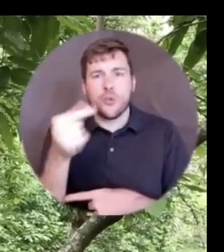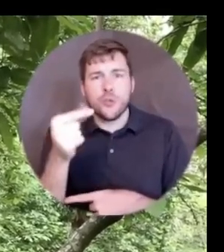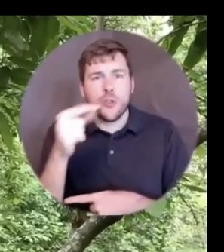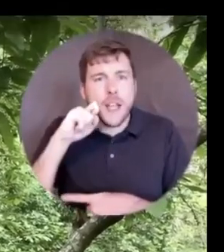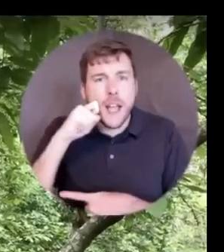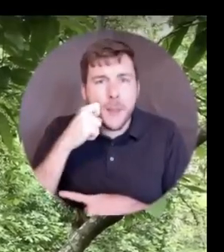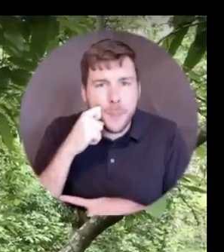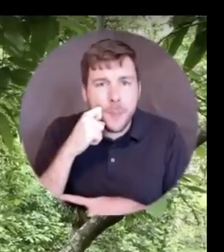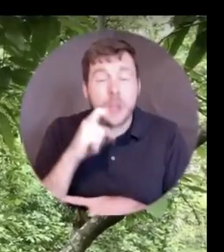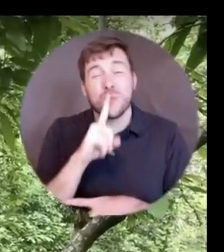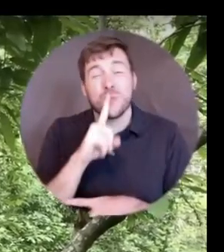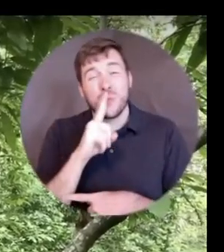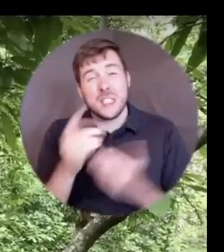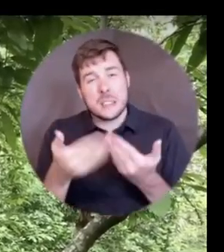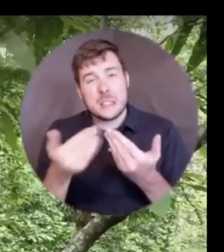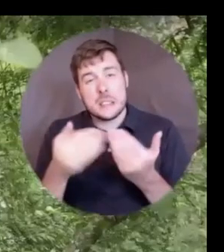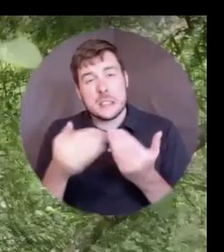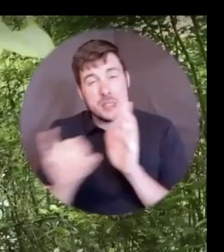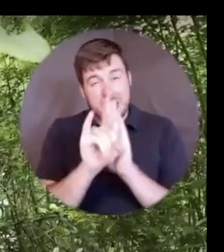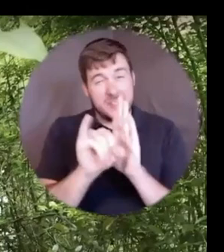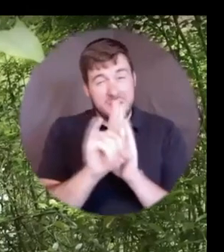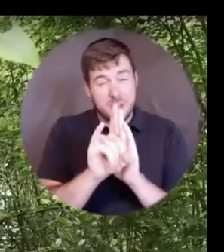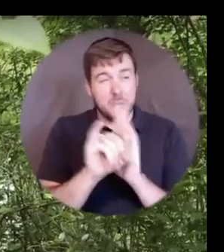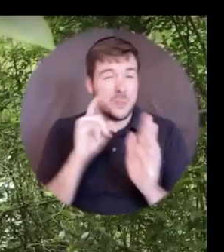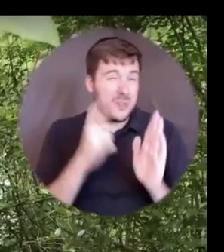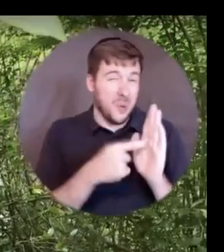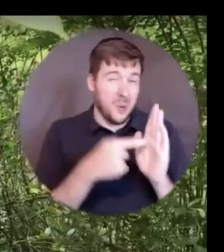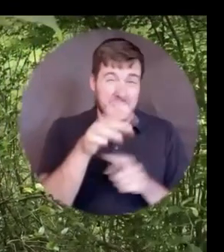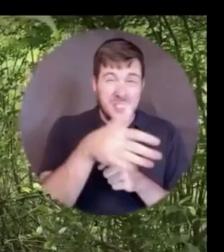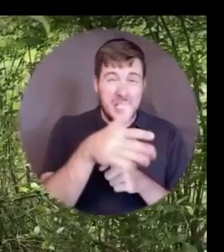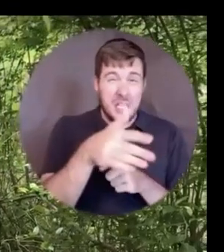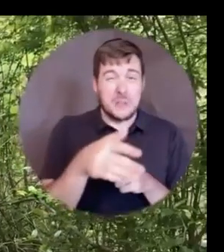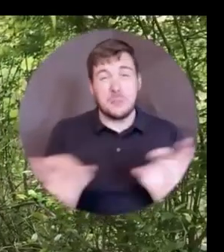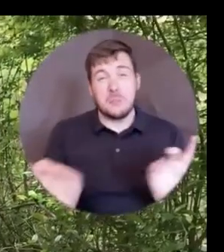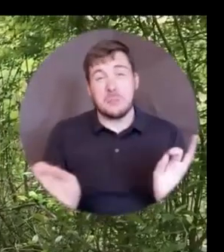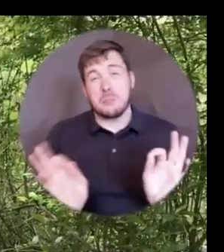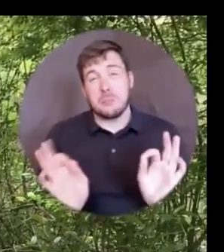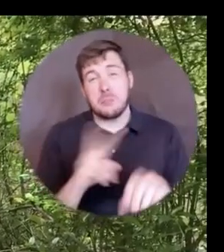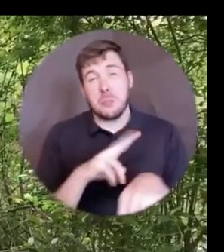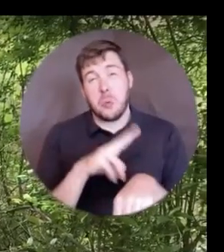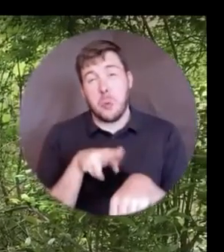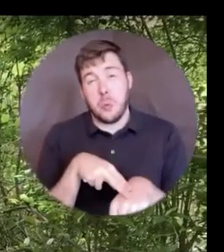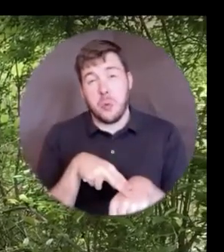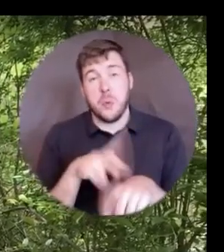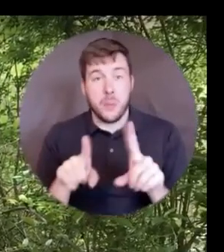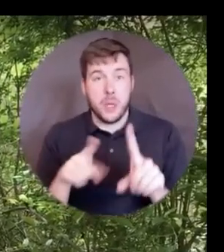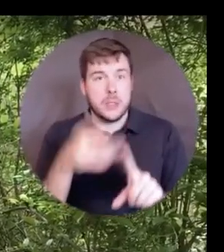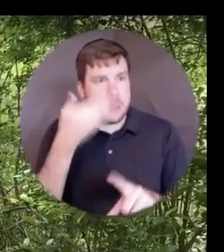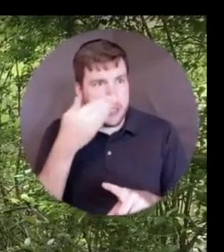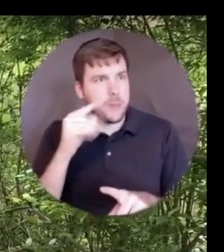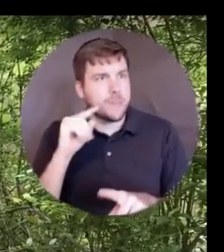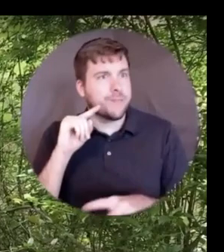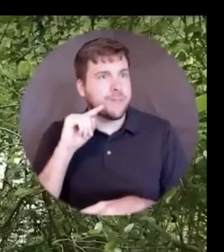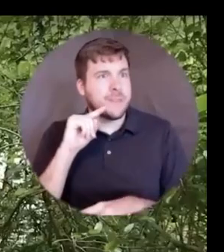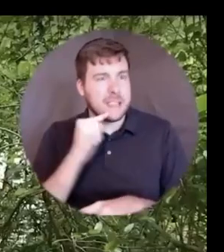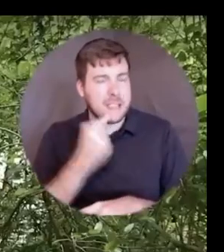be able to identify it because it has really generic leaves with no truly identifying characteristics, but smell is your best way to go to identify the sourwood